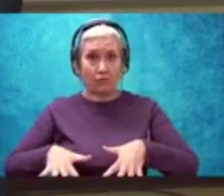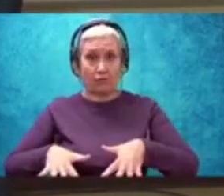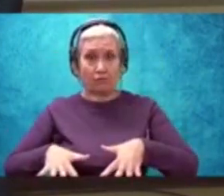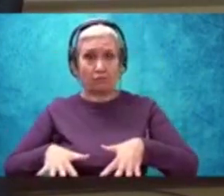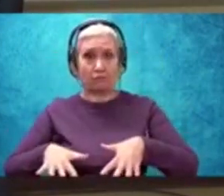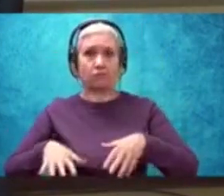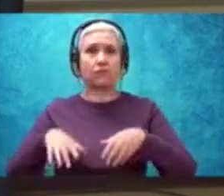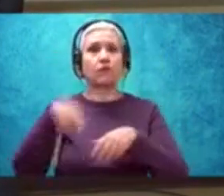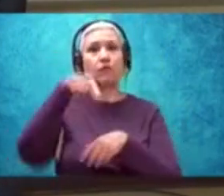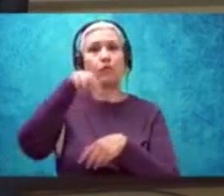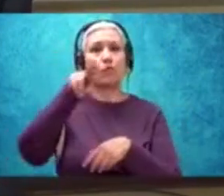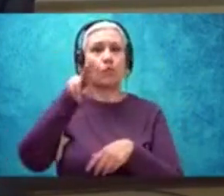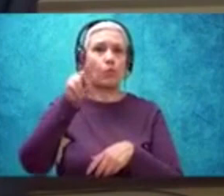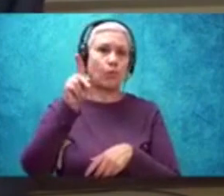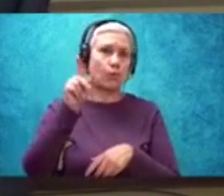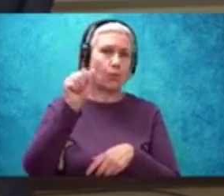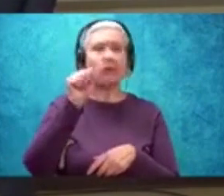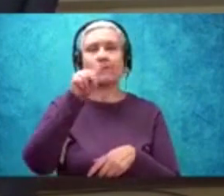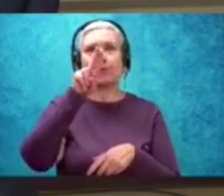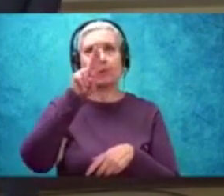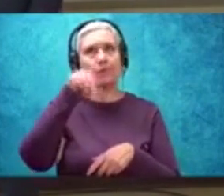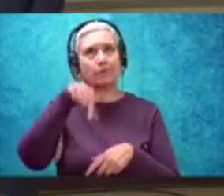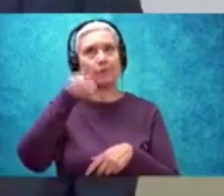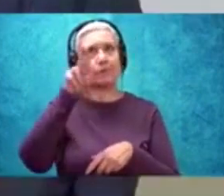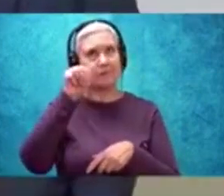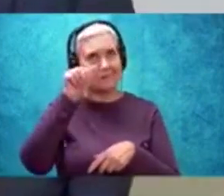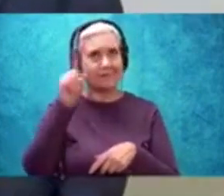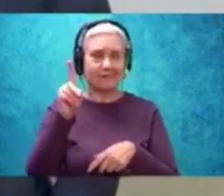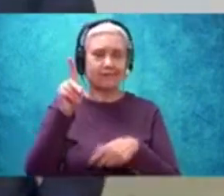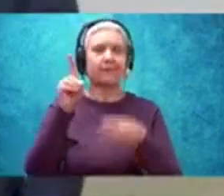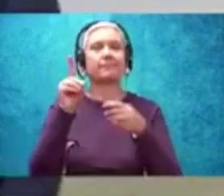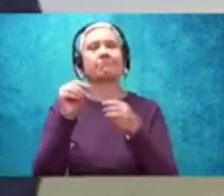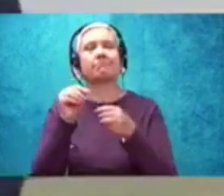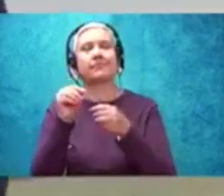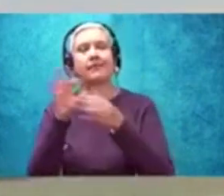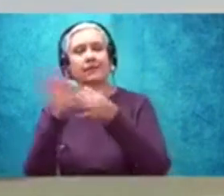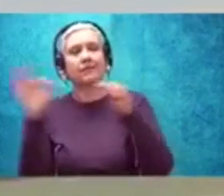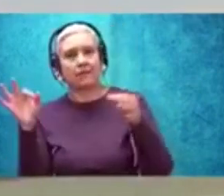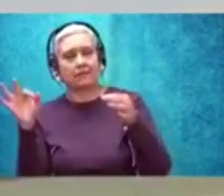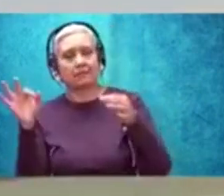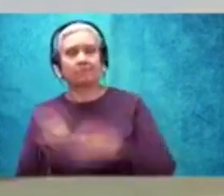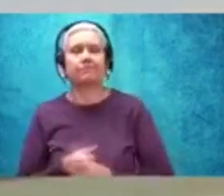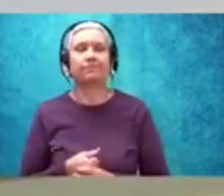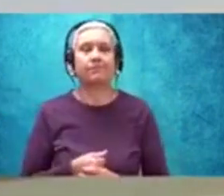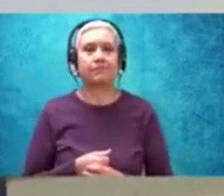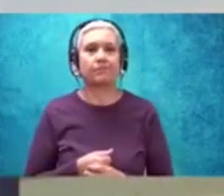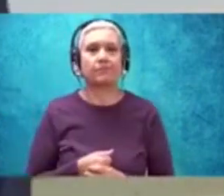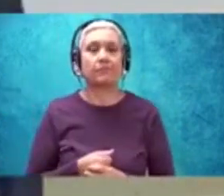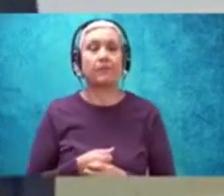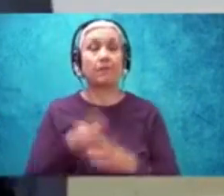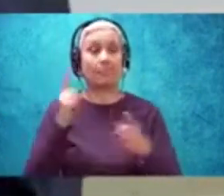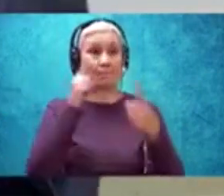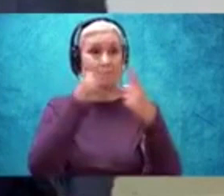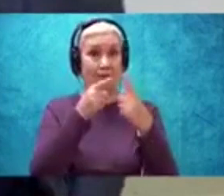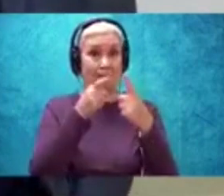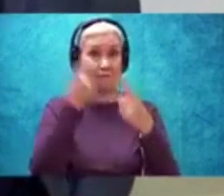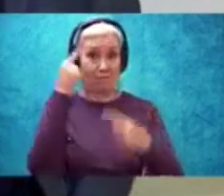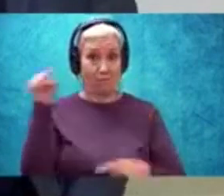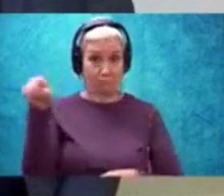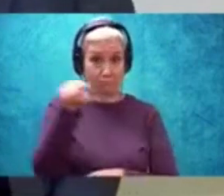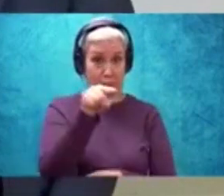and solve quadratic equations using a factoring technique. So my goal is for you students to be able